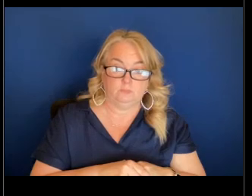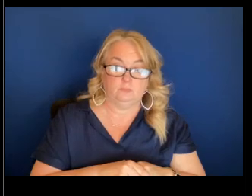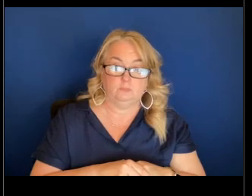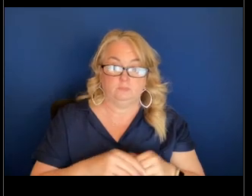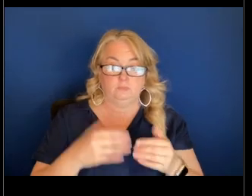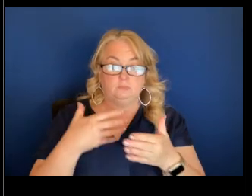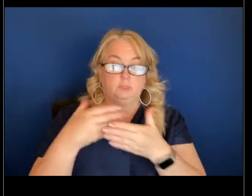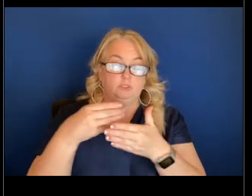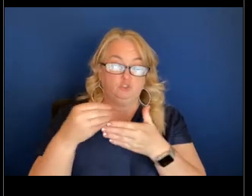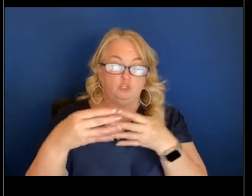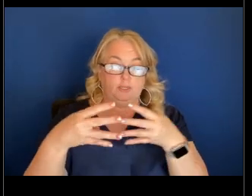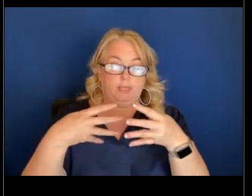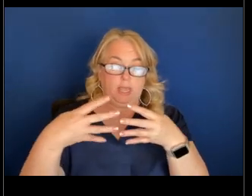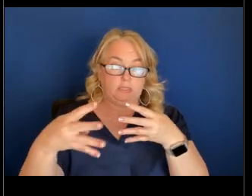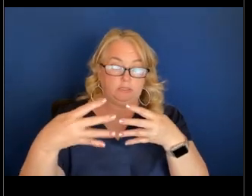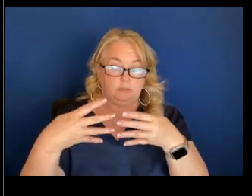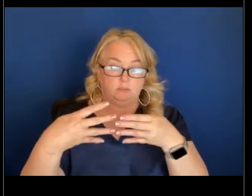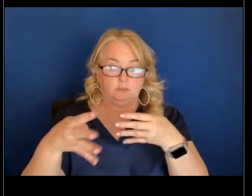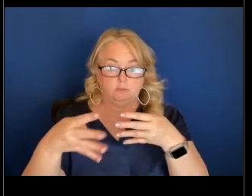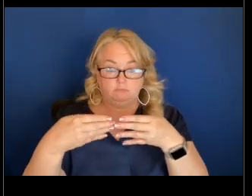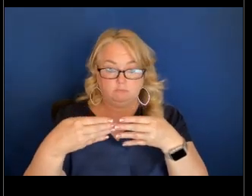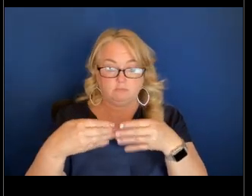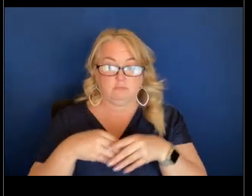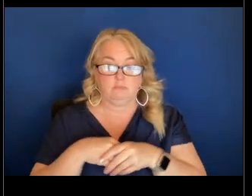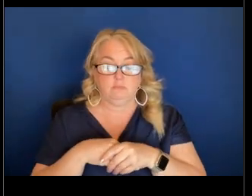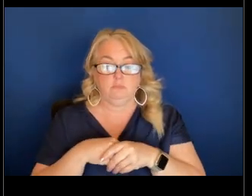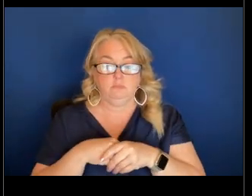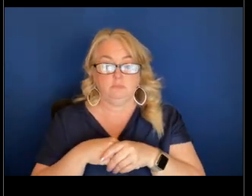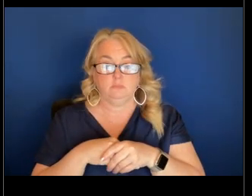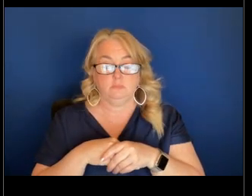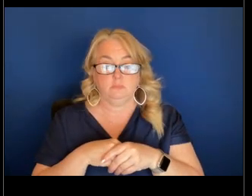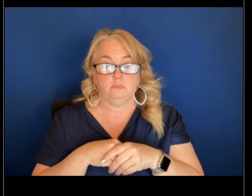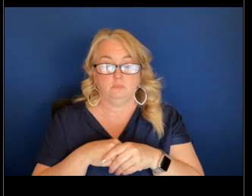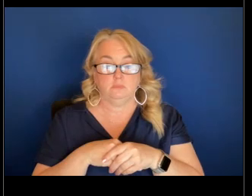Exterior gates to facilities.